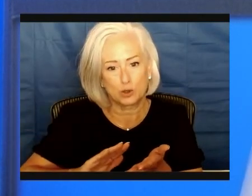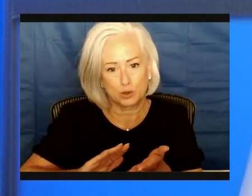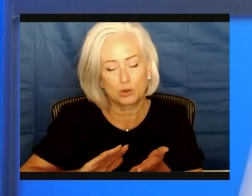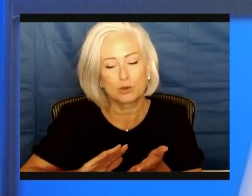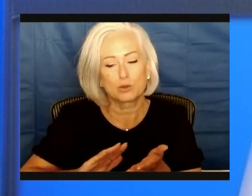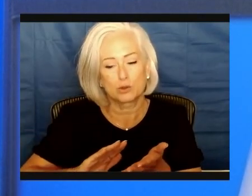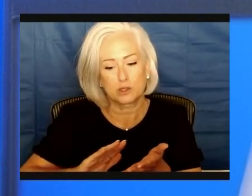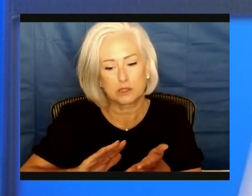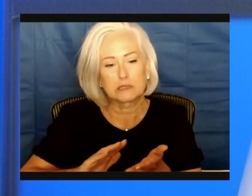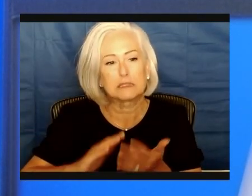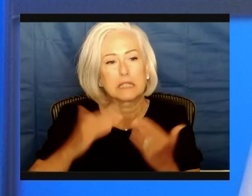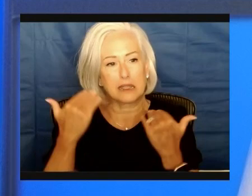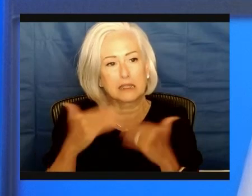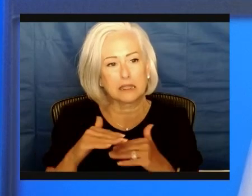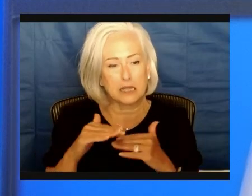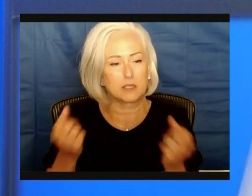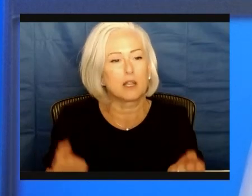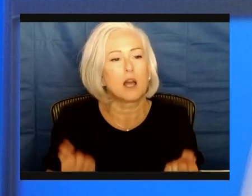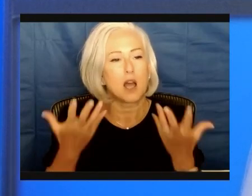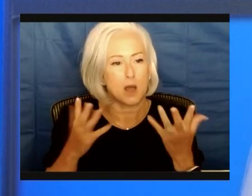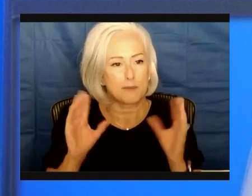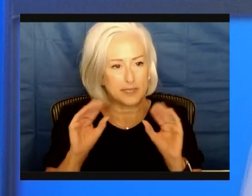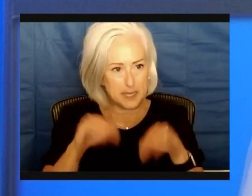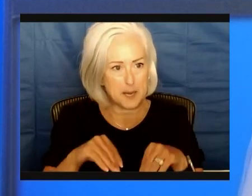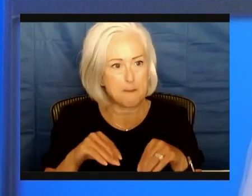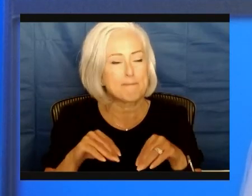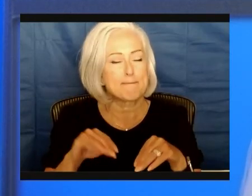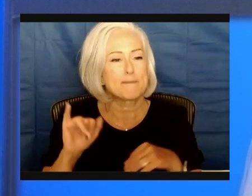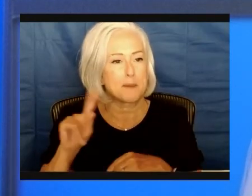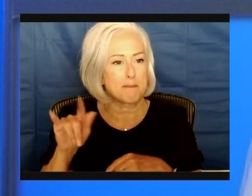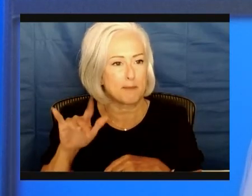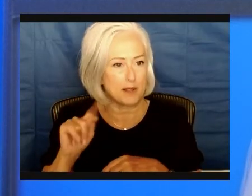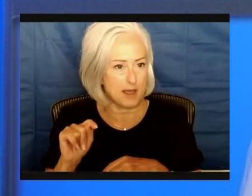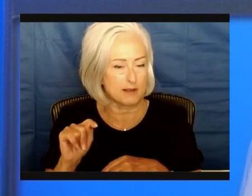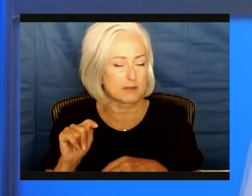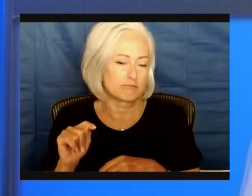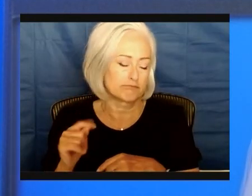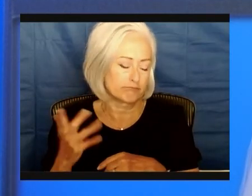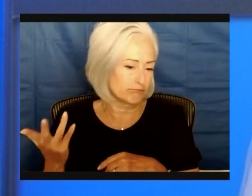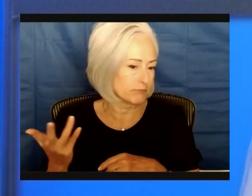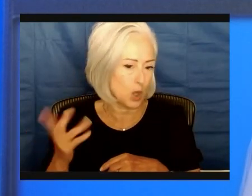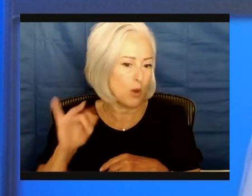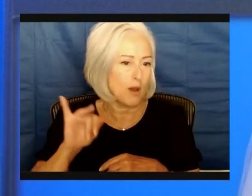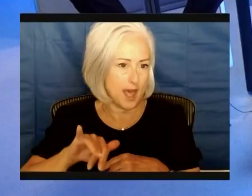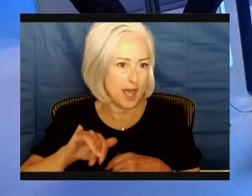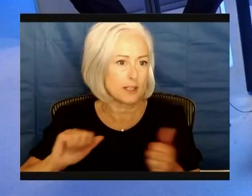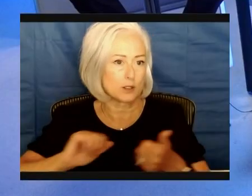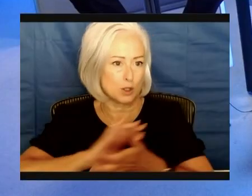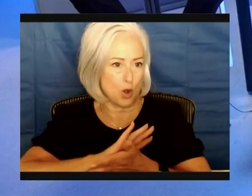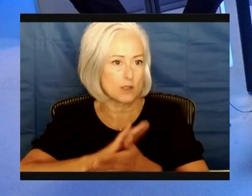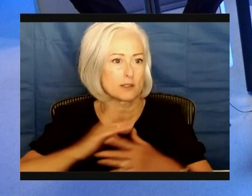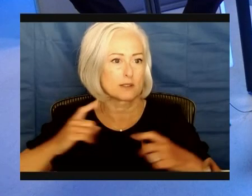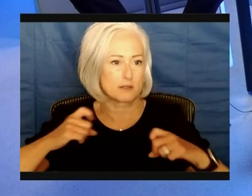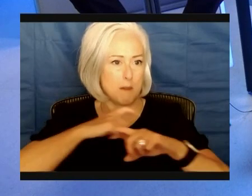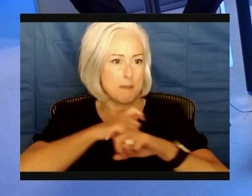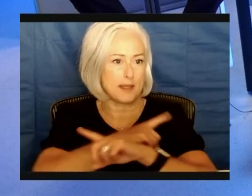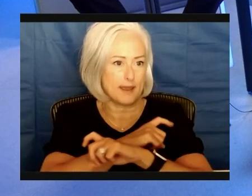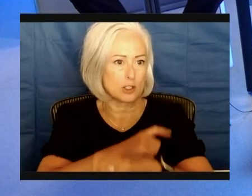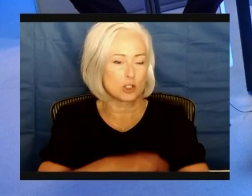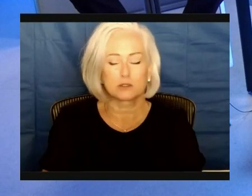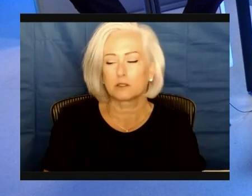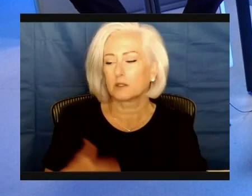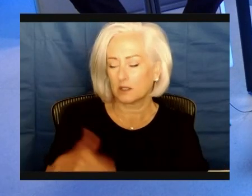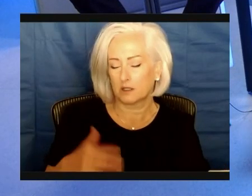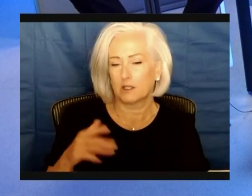possible, and this leads to a lot of complications. Yeah, the choices in the equipment does help make